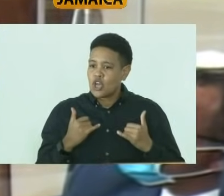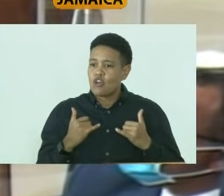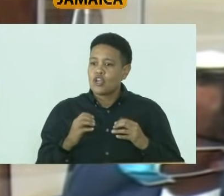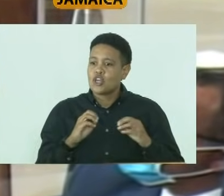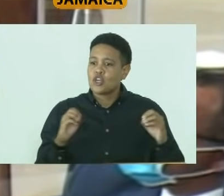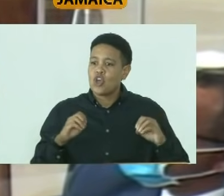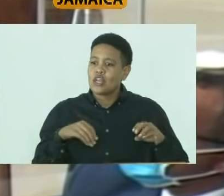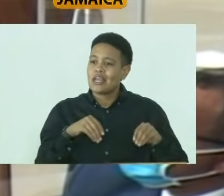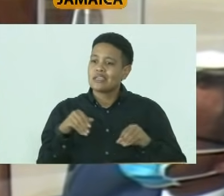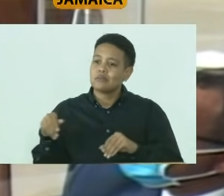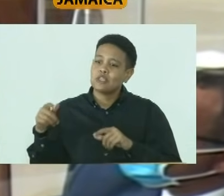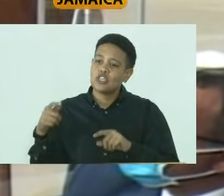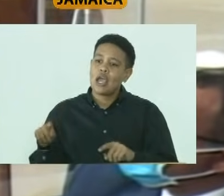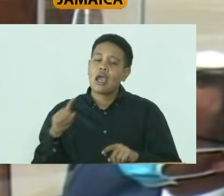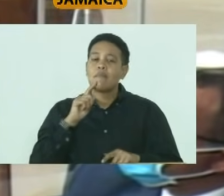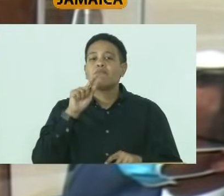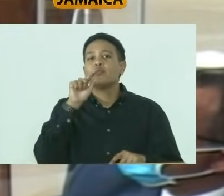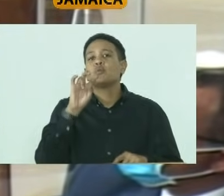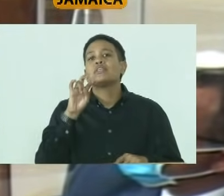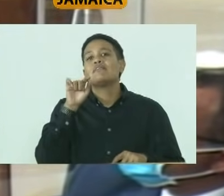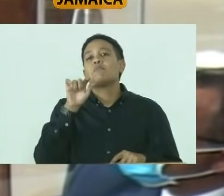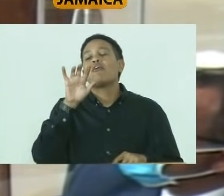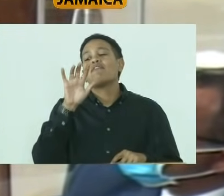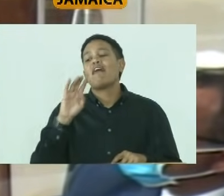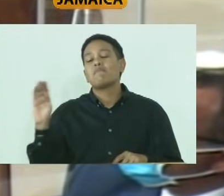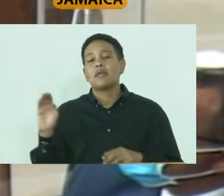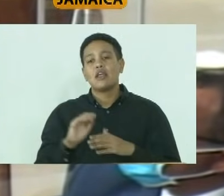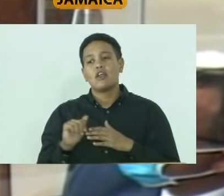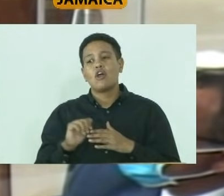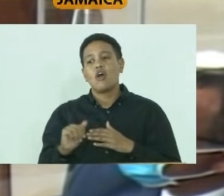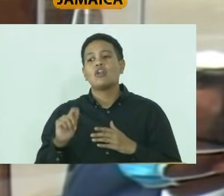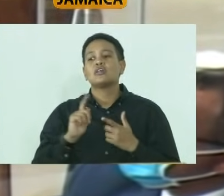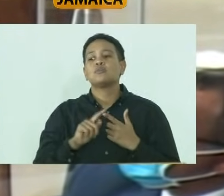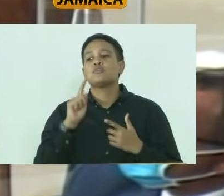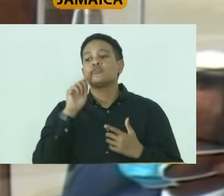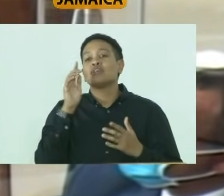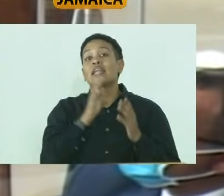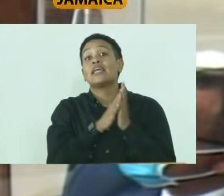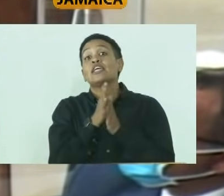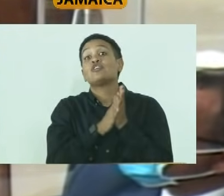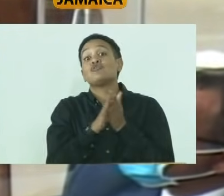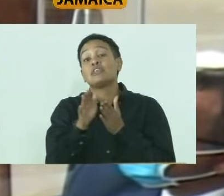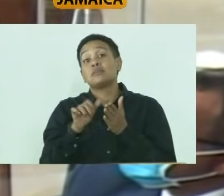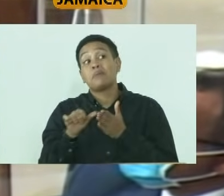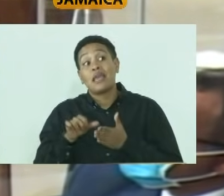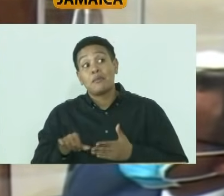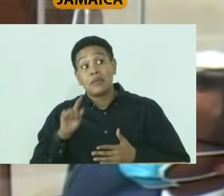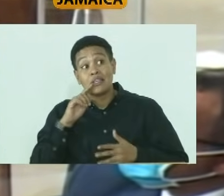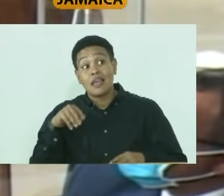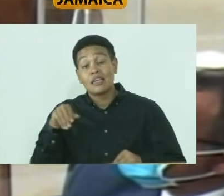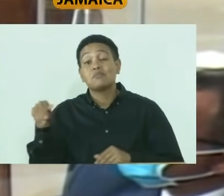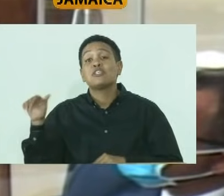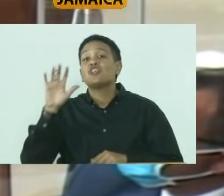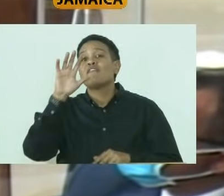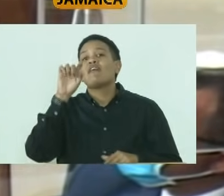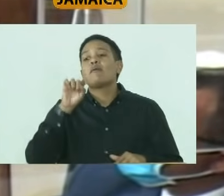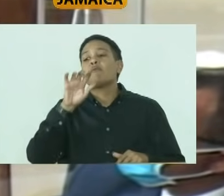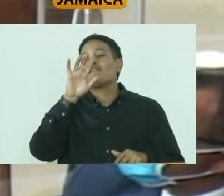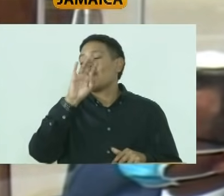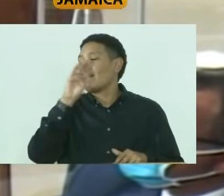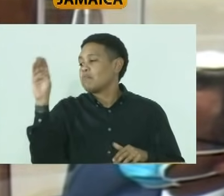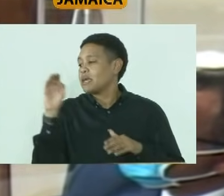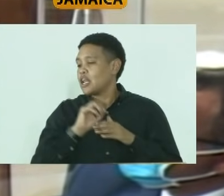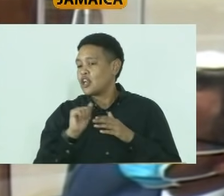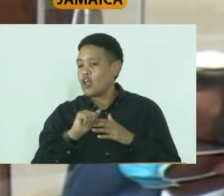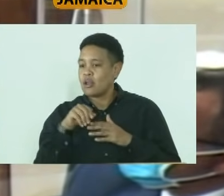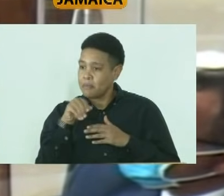non-debt expenditure of $27.5 billion and interest payment expenditure of $5.5